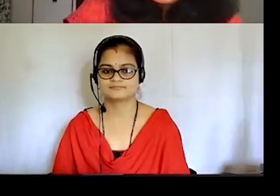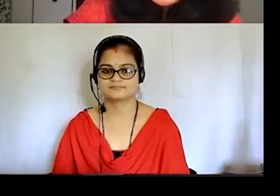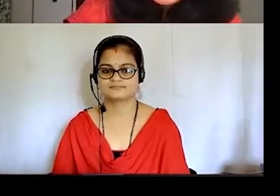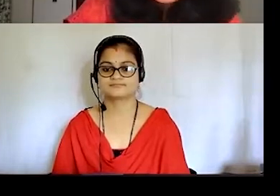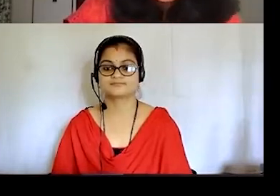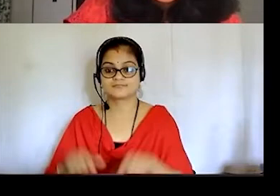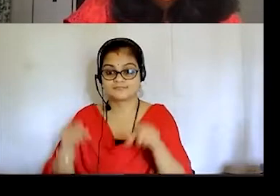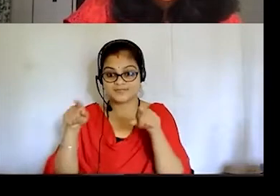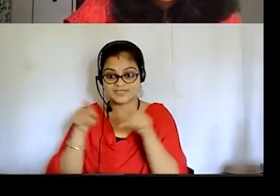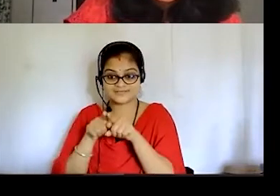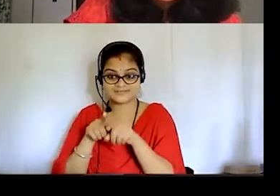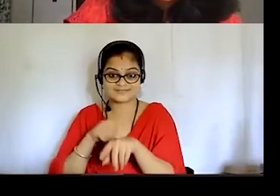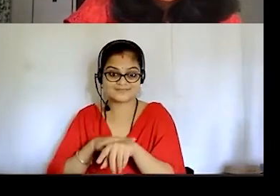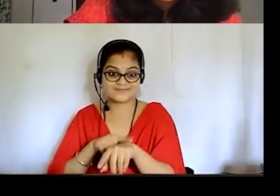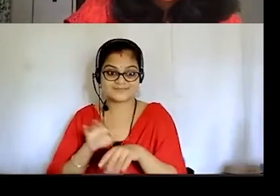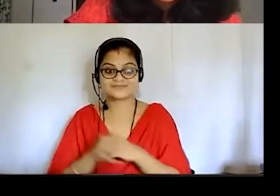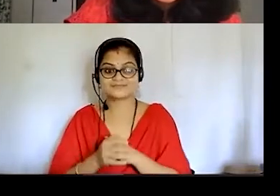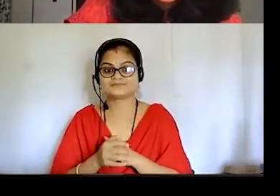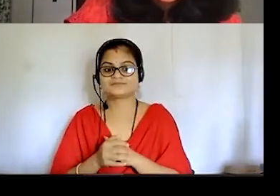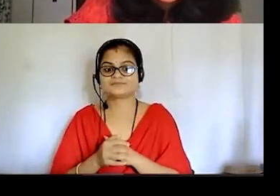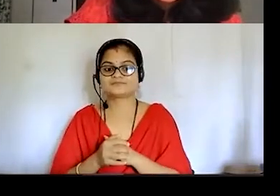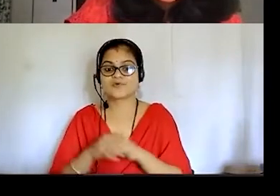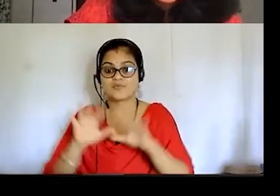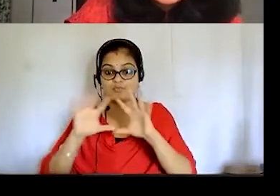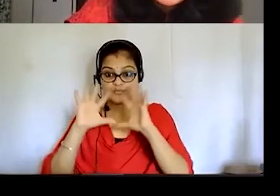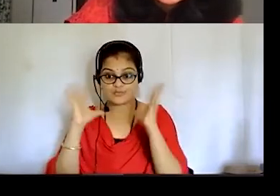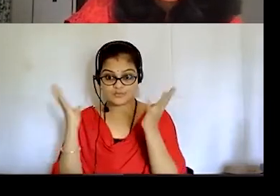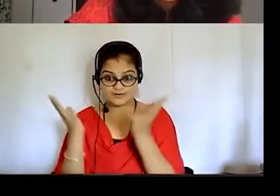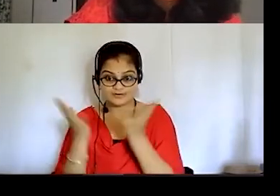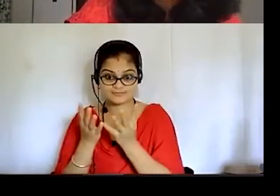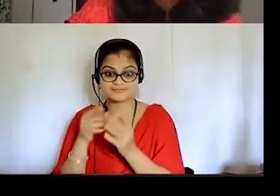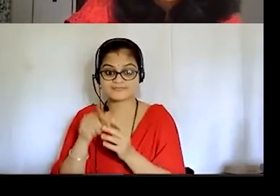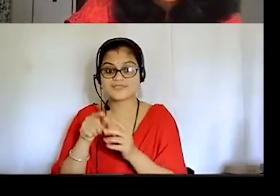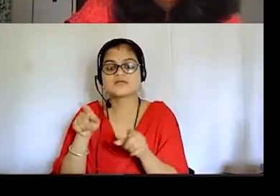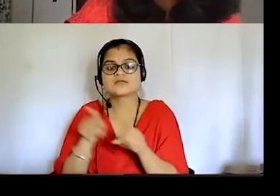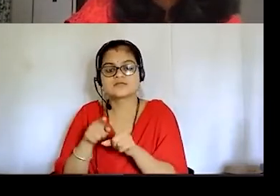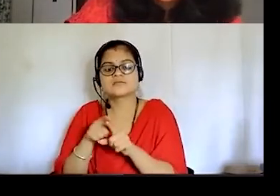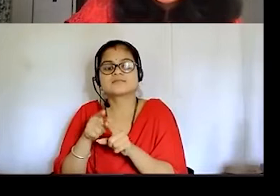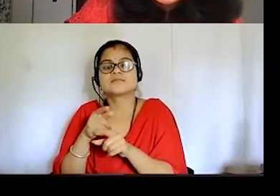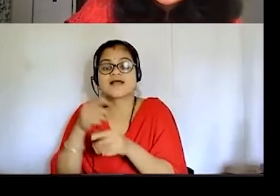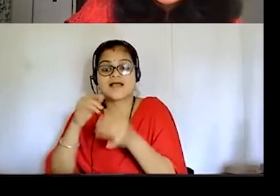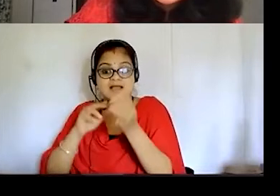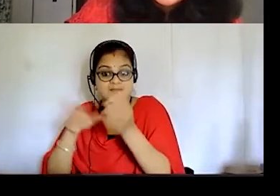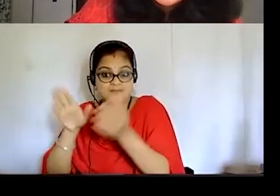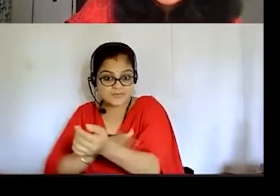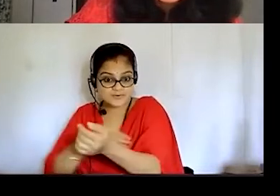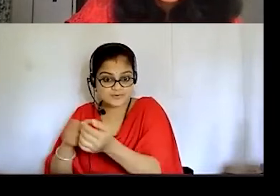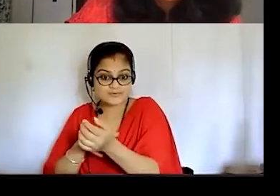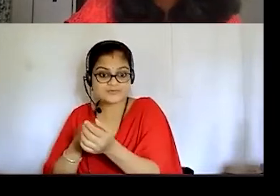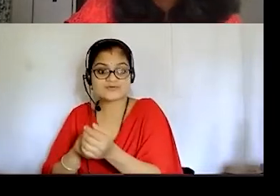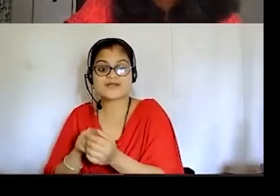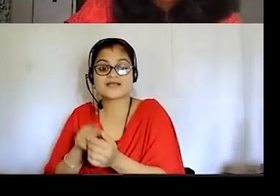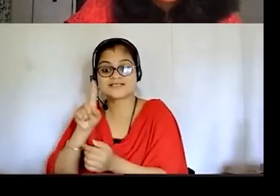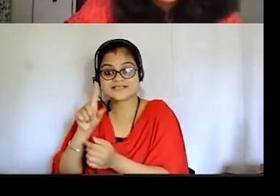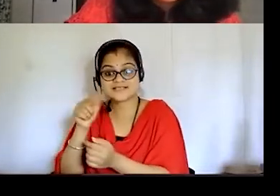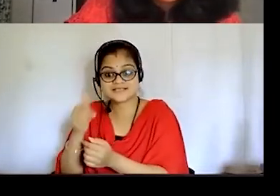On a parallel track, elsewhere in the world, a similar grammar was being set from 1600 onwards in